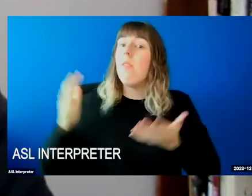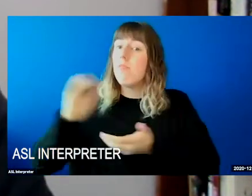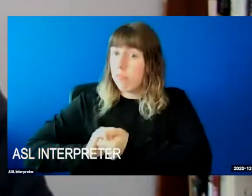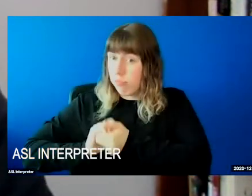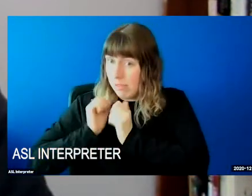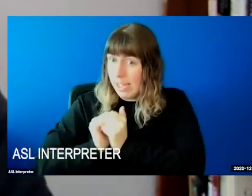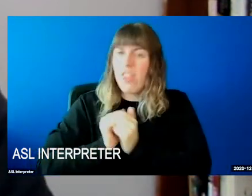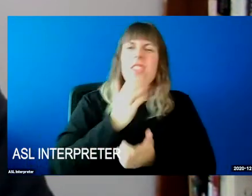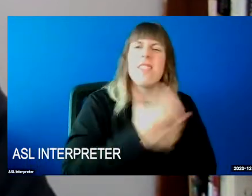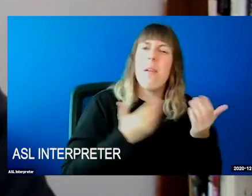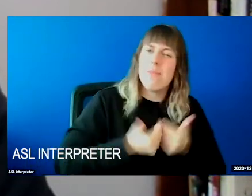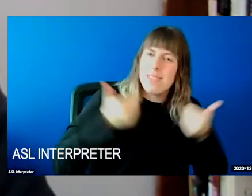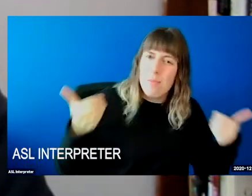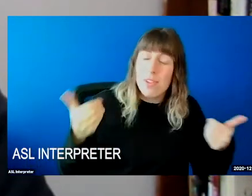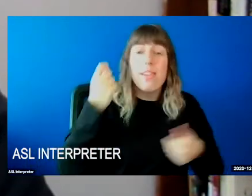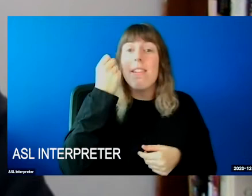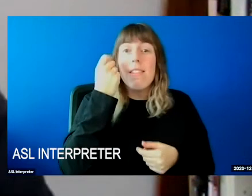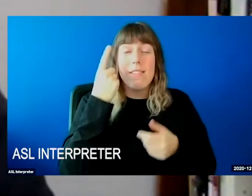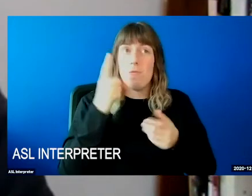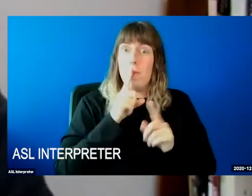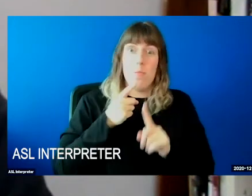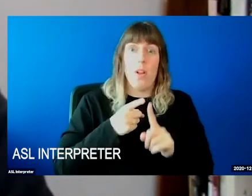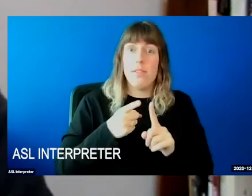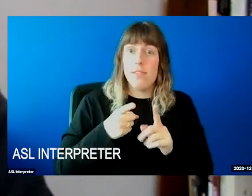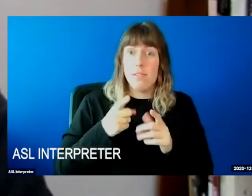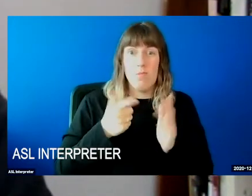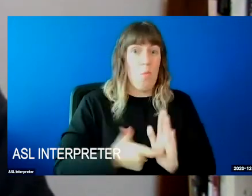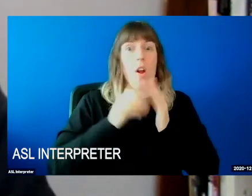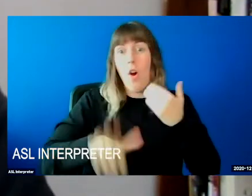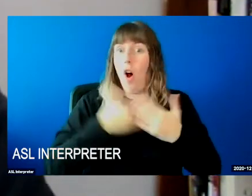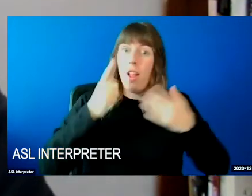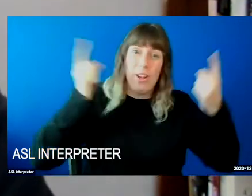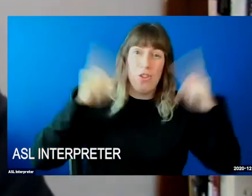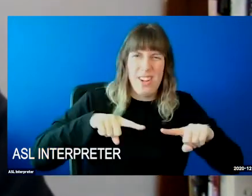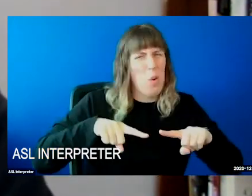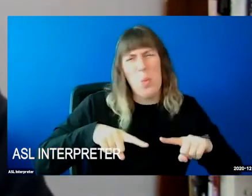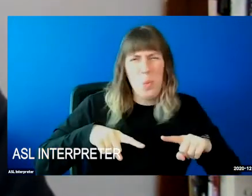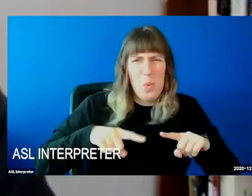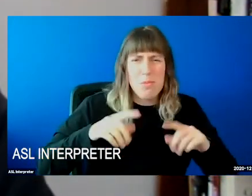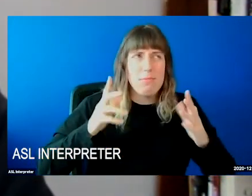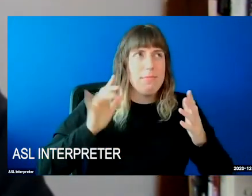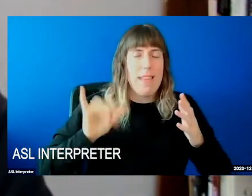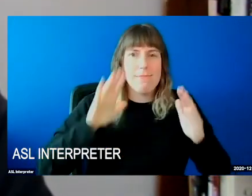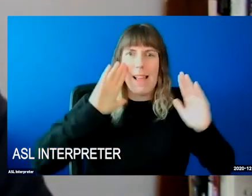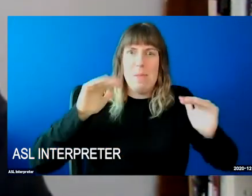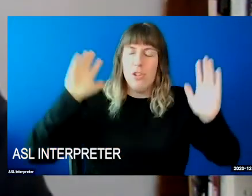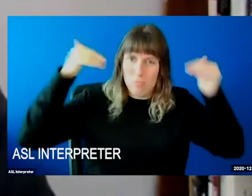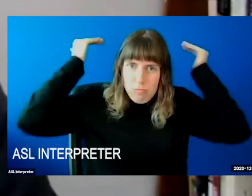we do separately. But the idea that we're not doing anything until we all agree, to me, is too high a